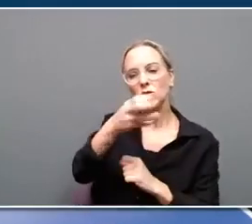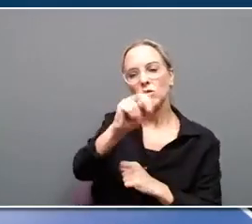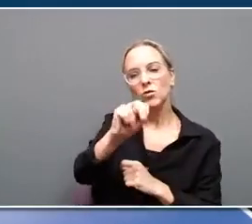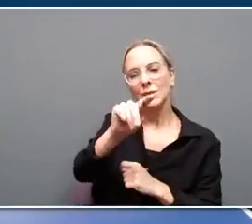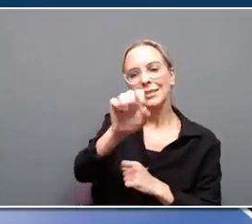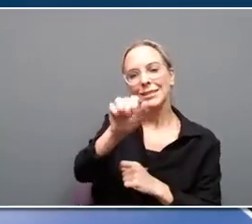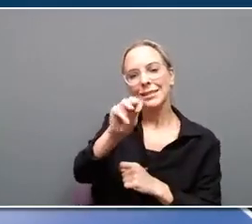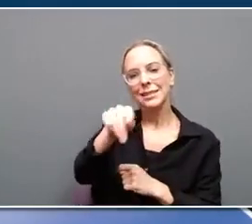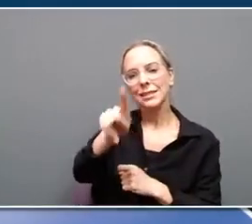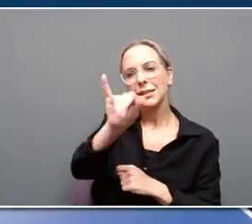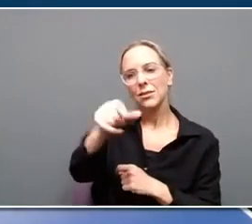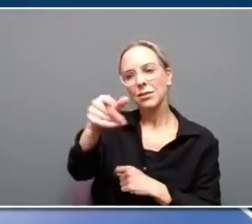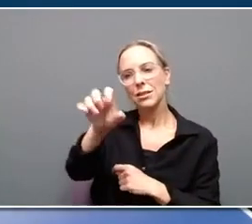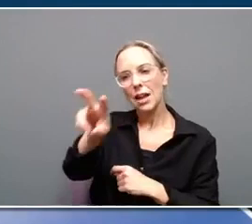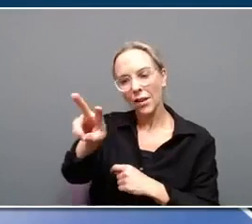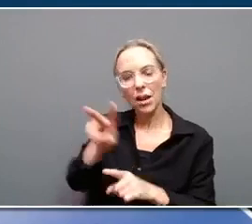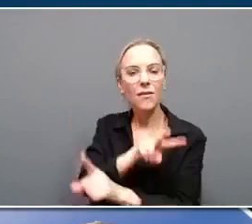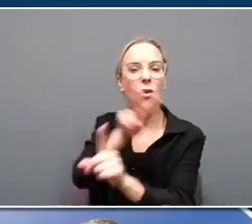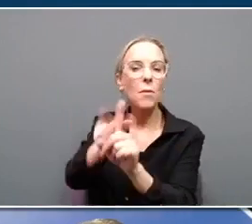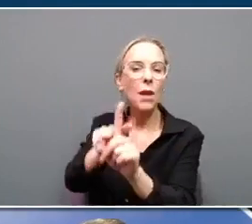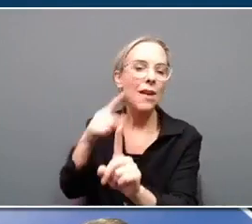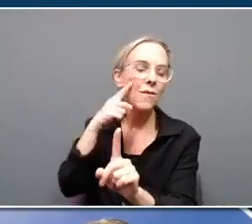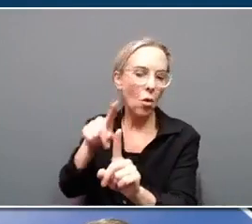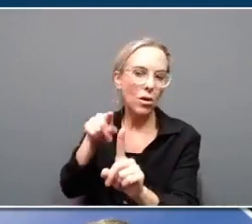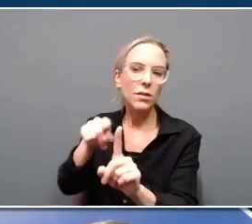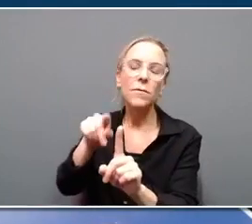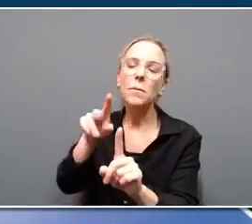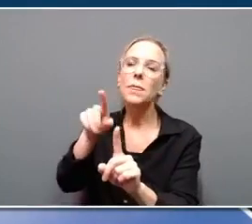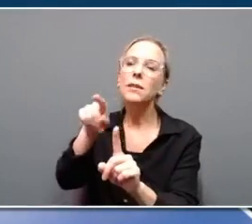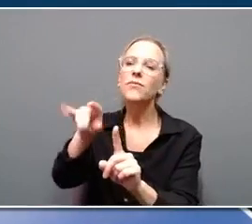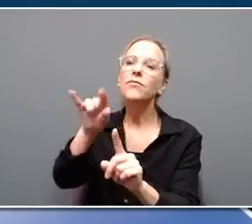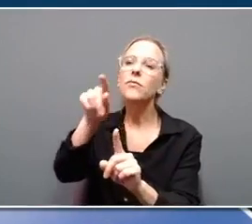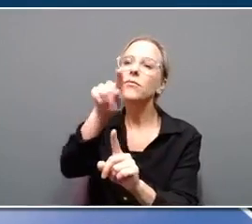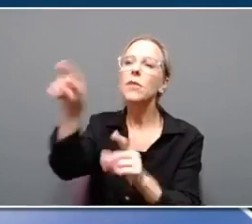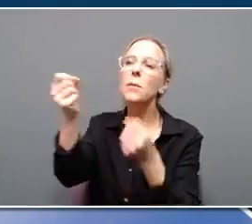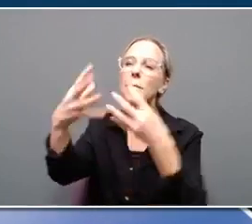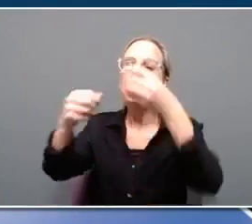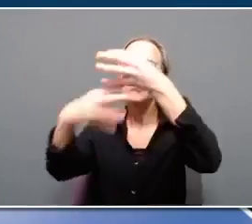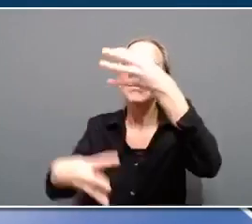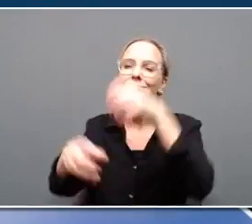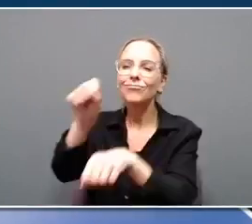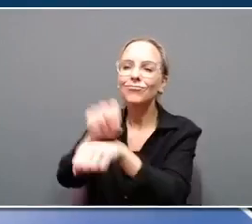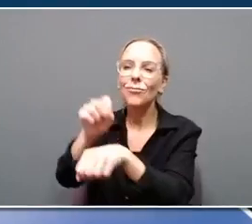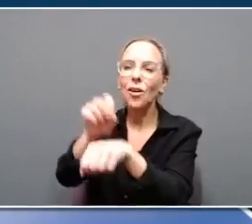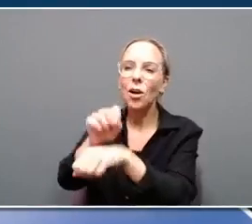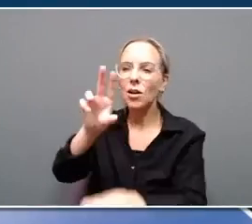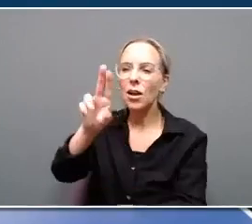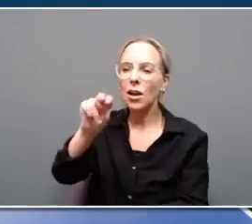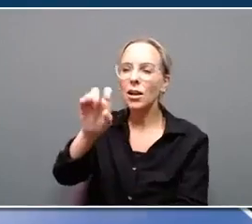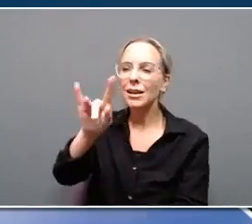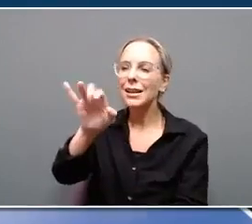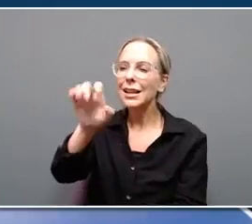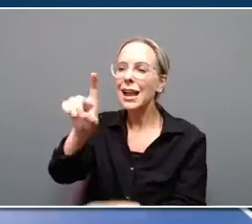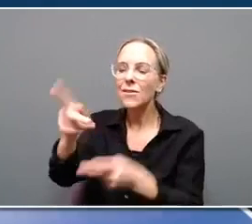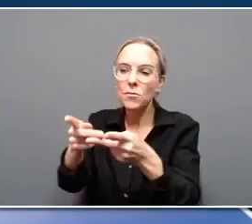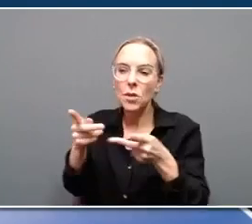jointeamky.ky.gov and apply for an unclassified position in our administration. On the website, we have information about state government agencies